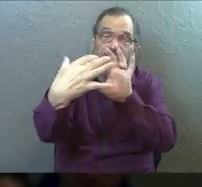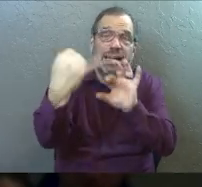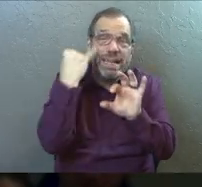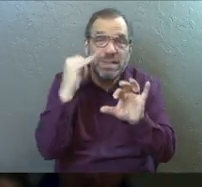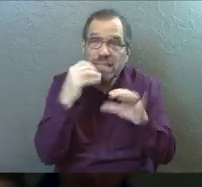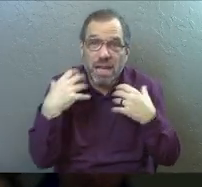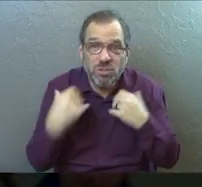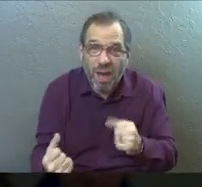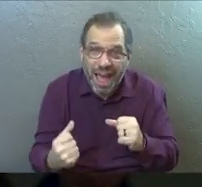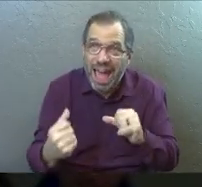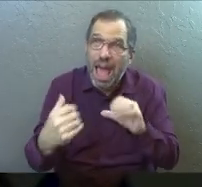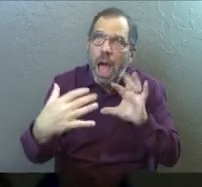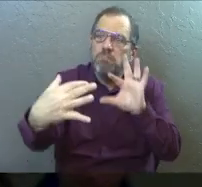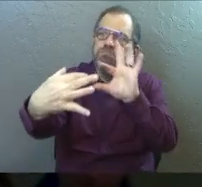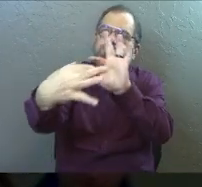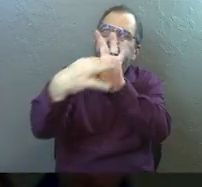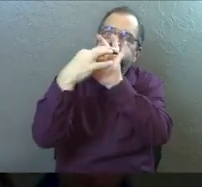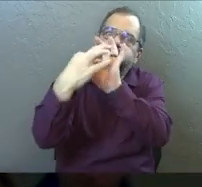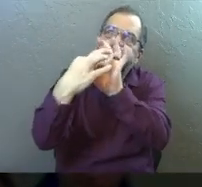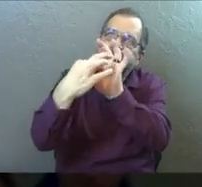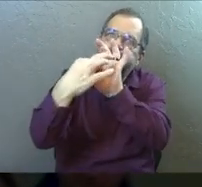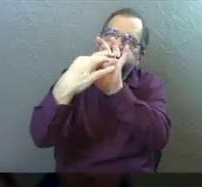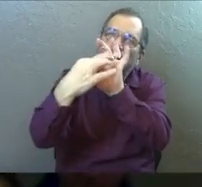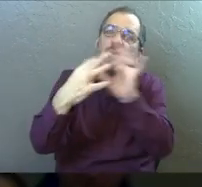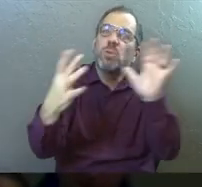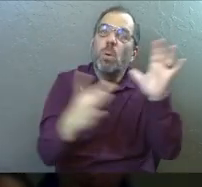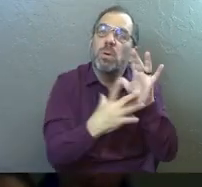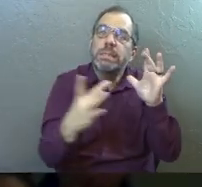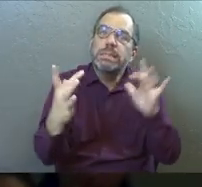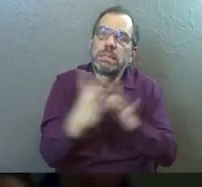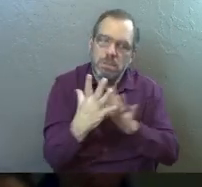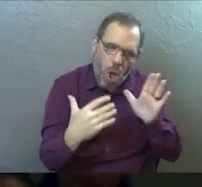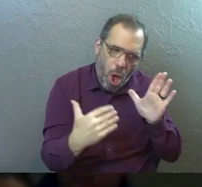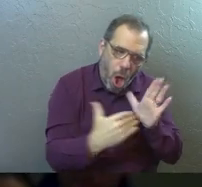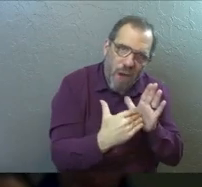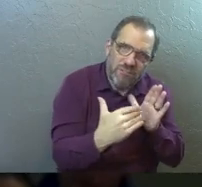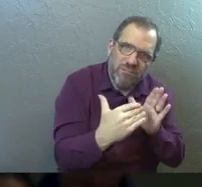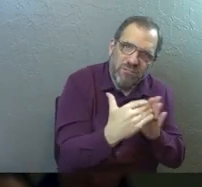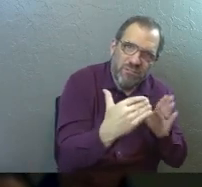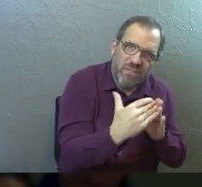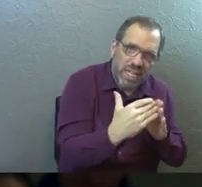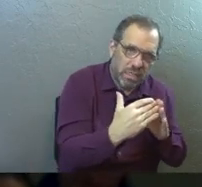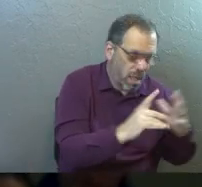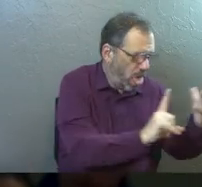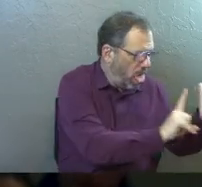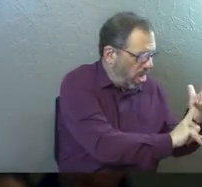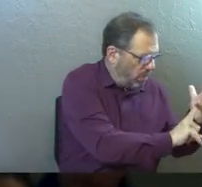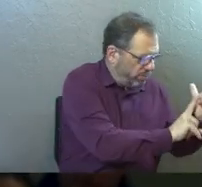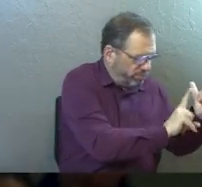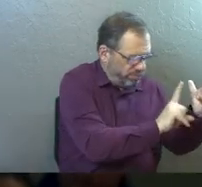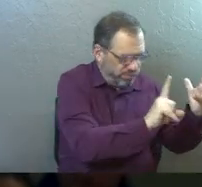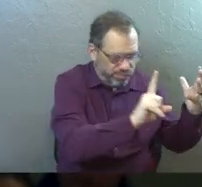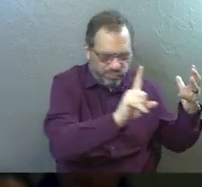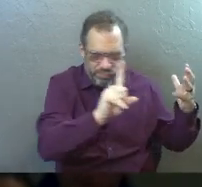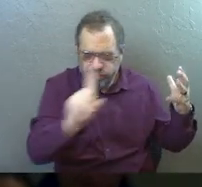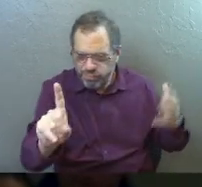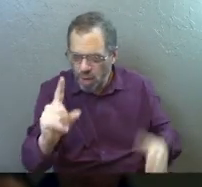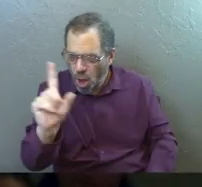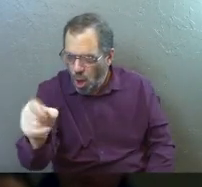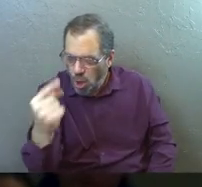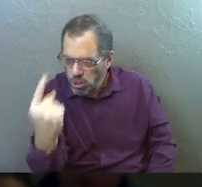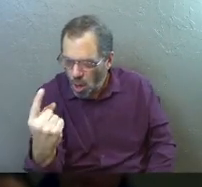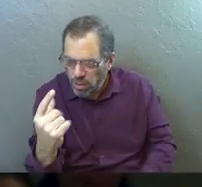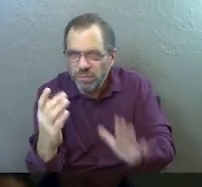strong, you have to be plugged in. So Jesus often withdrew by himself